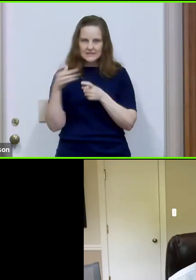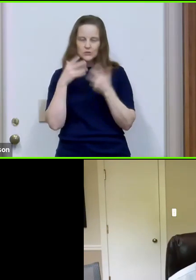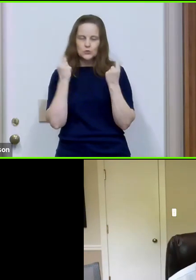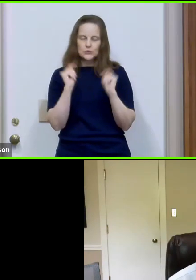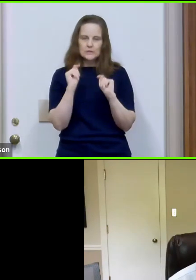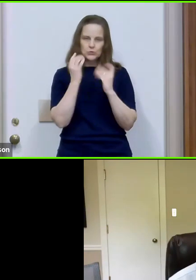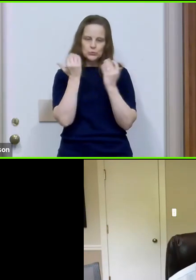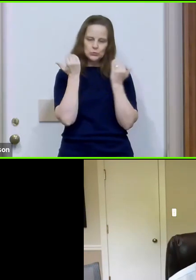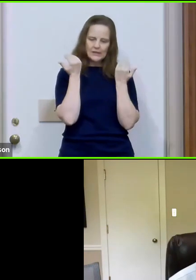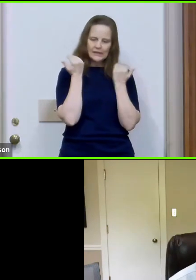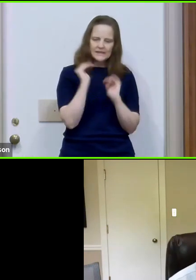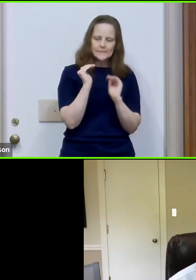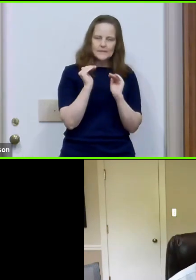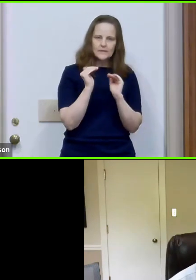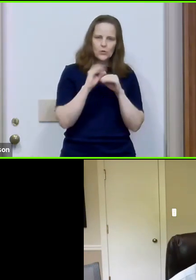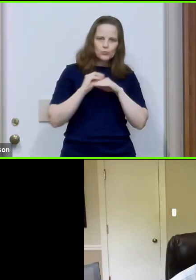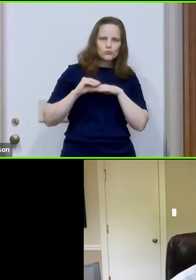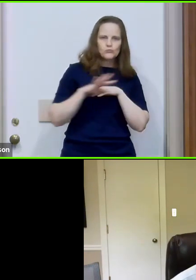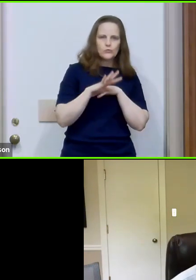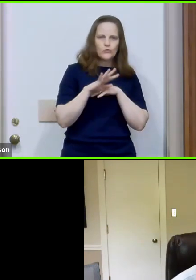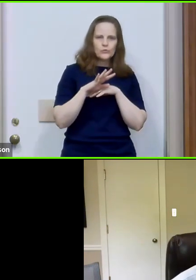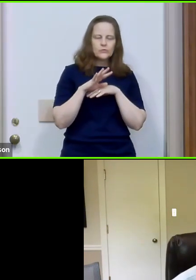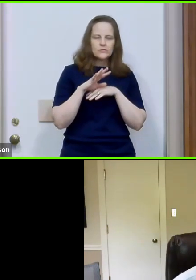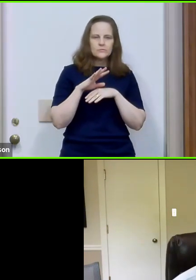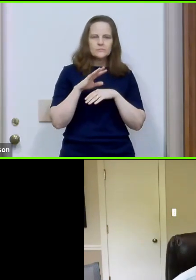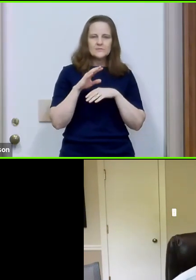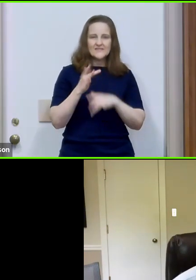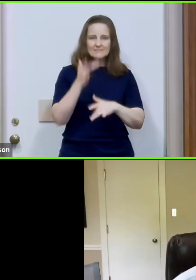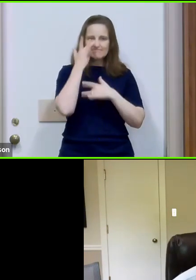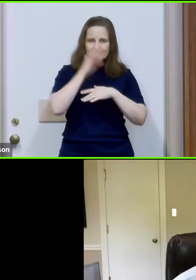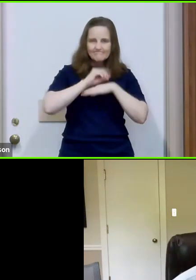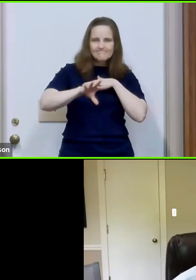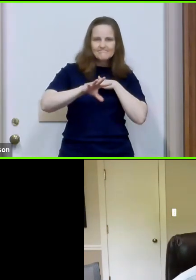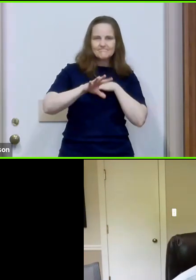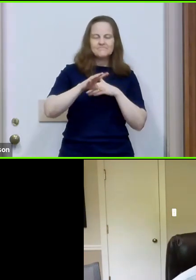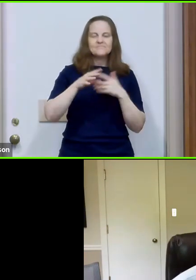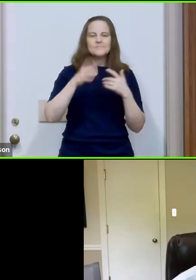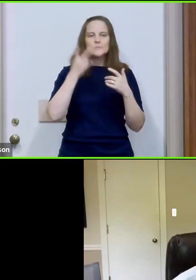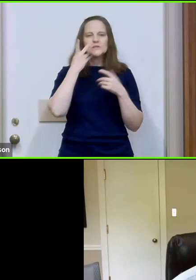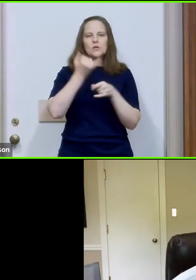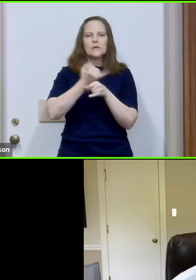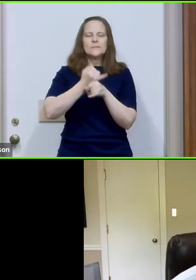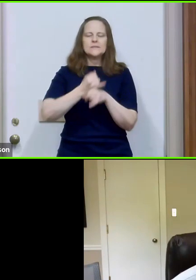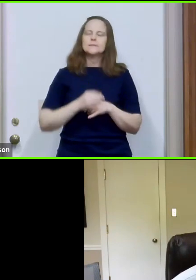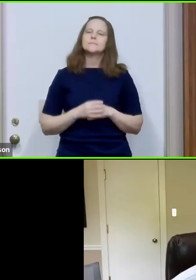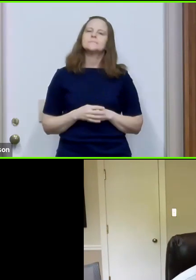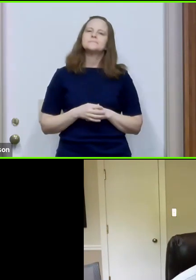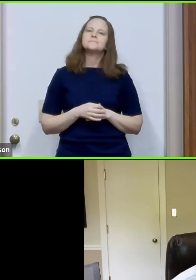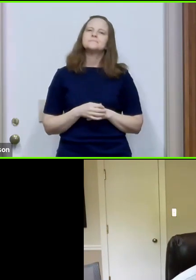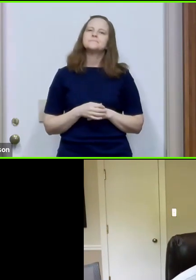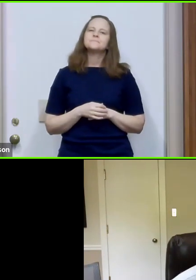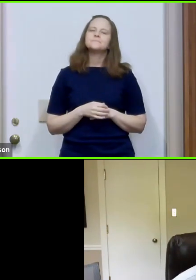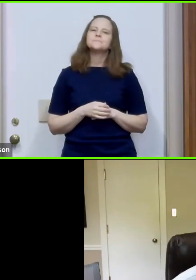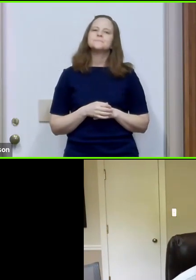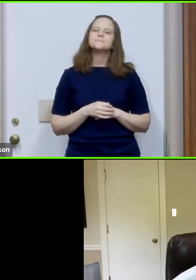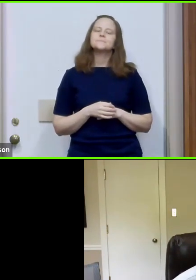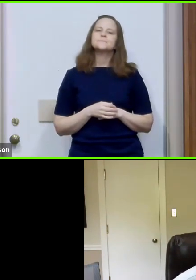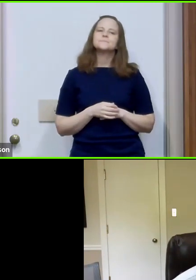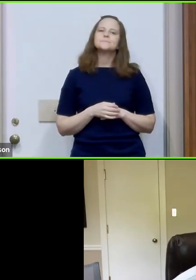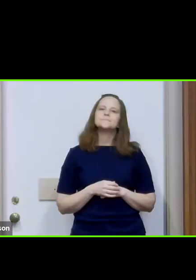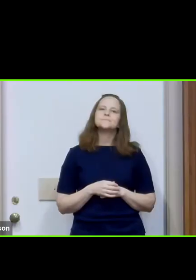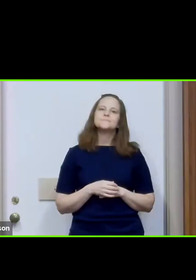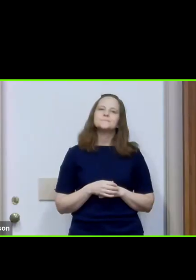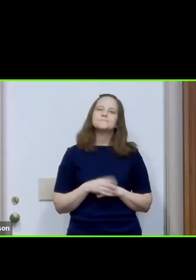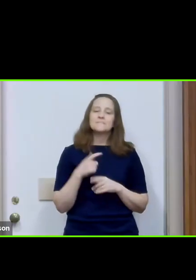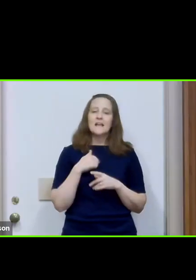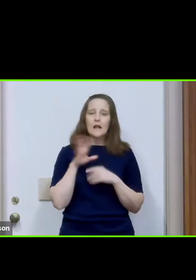the growth or the number of infections, active cases that we see on campus. Jennifer? Yes, I'll just